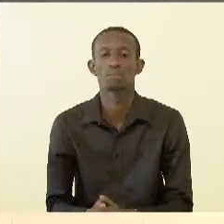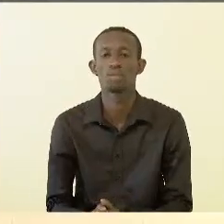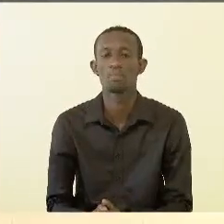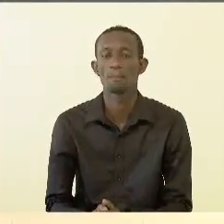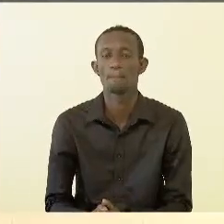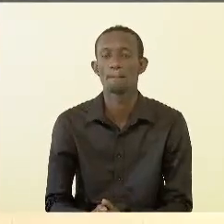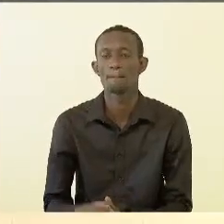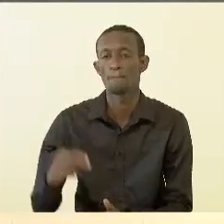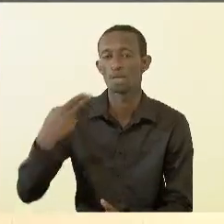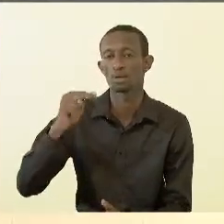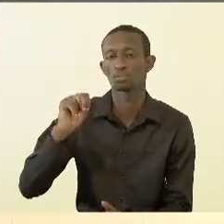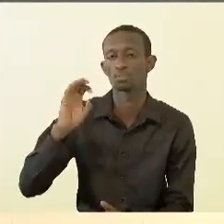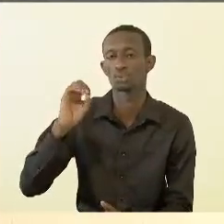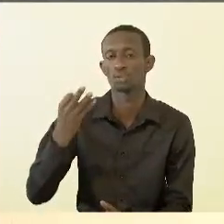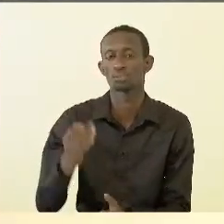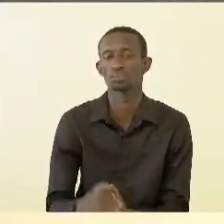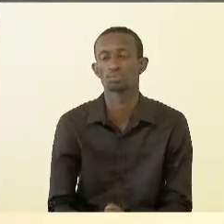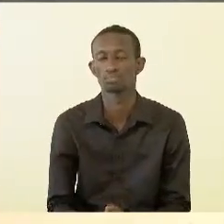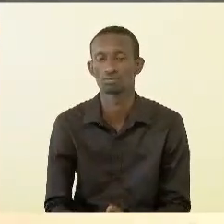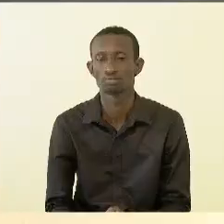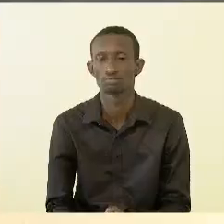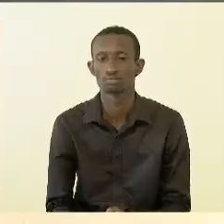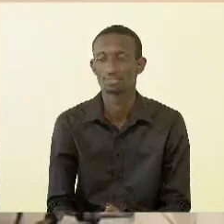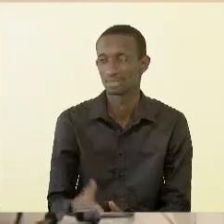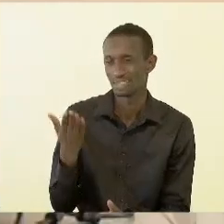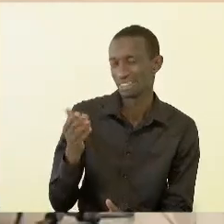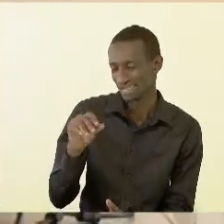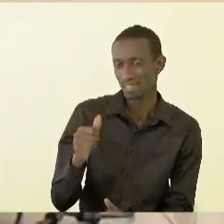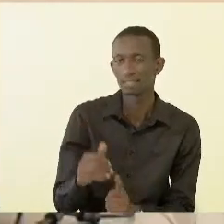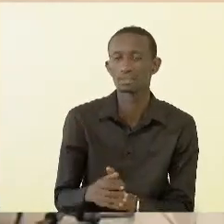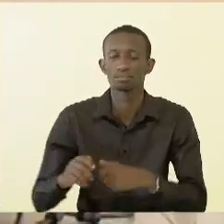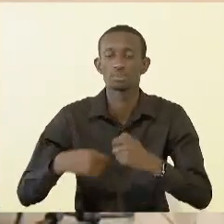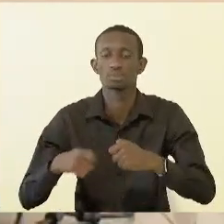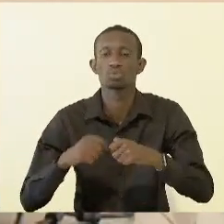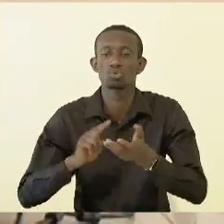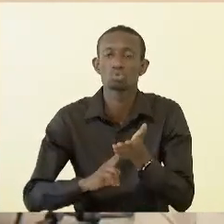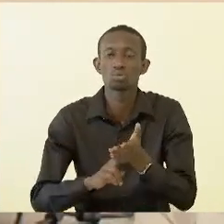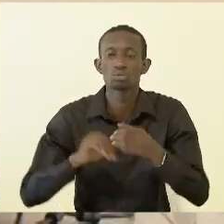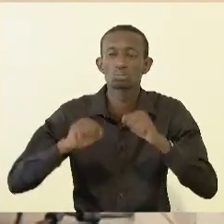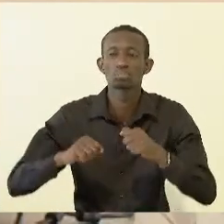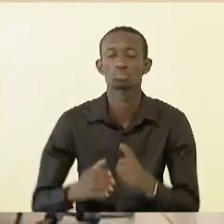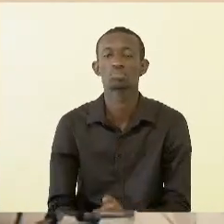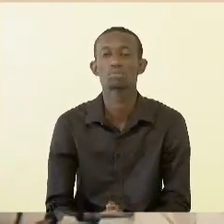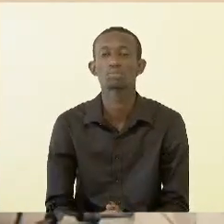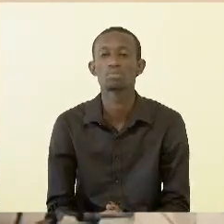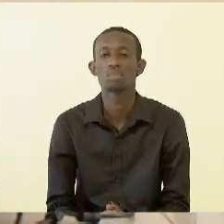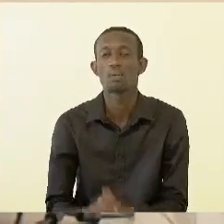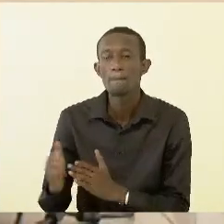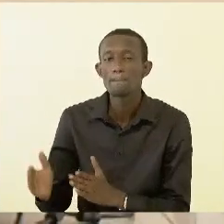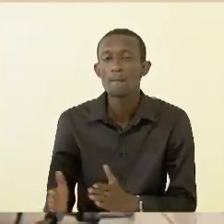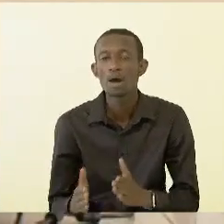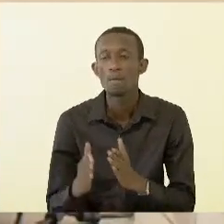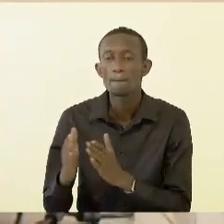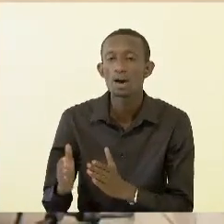nitric acid. So that is another reaction that can be used to prepare